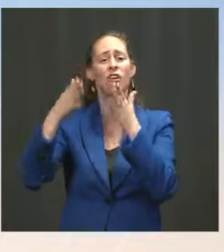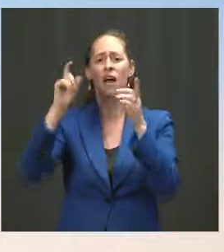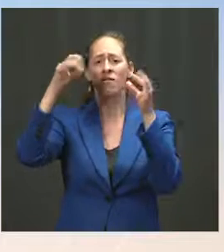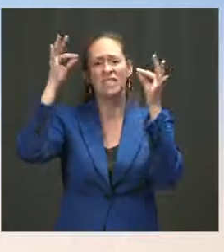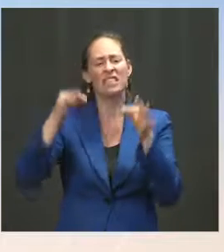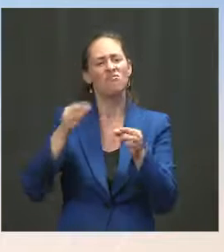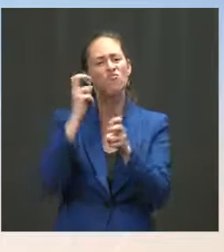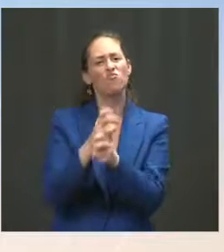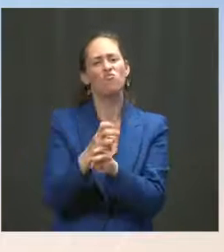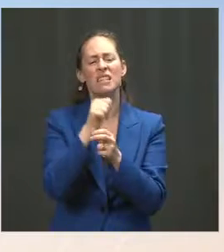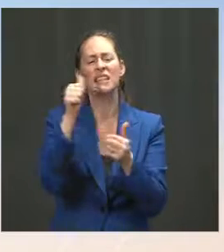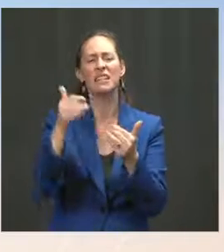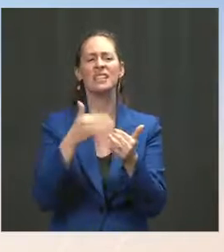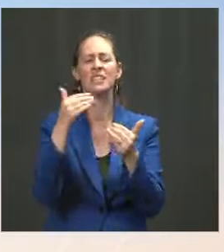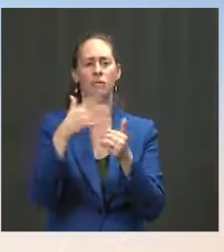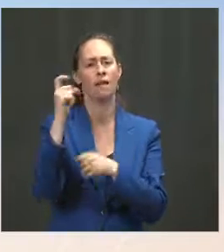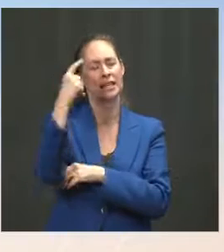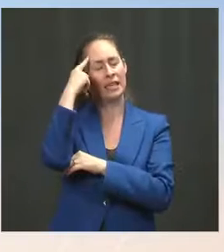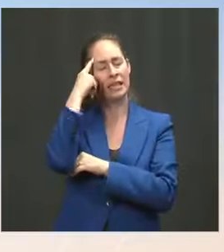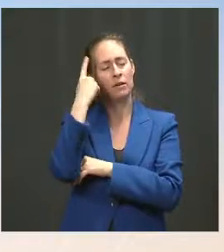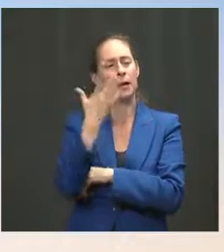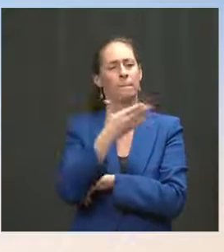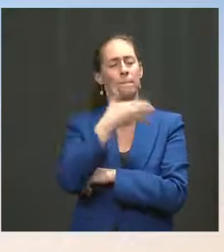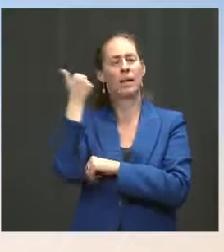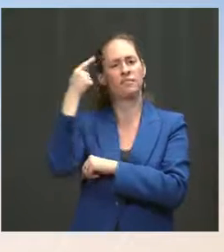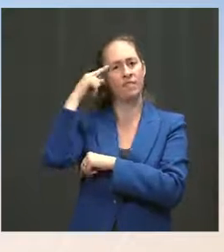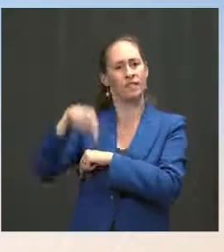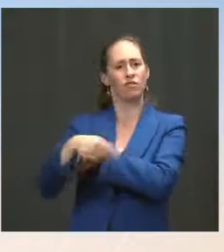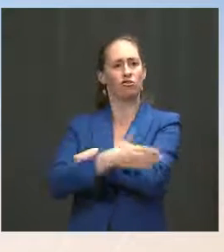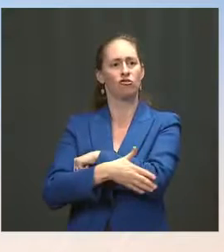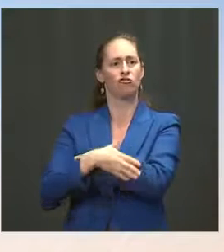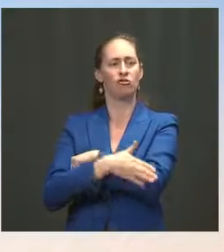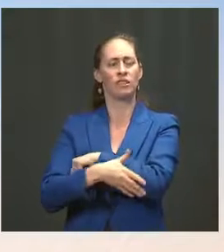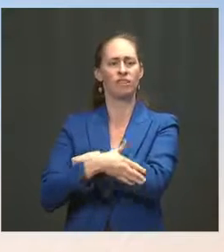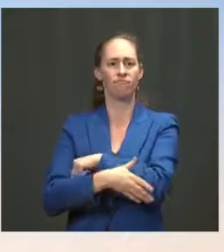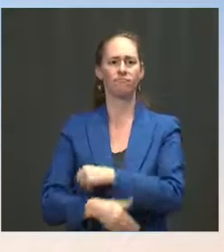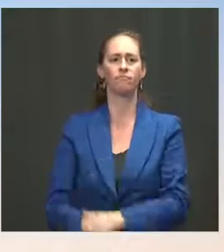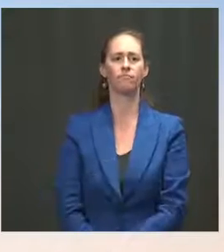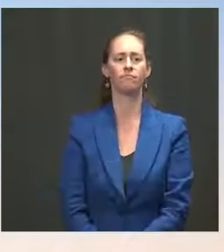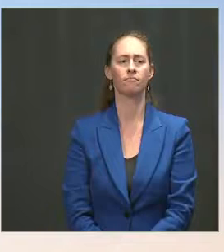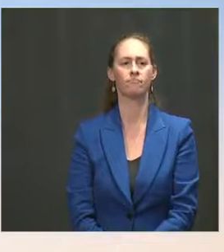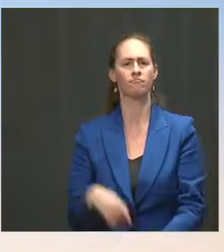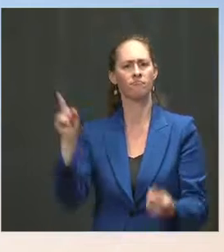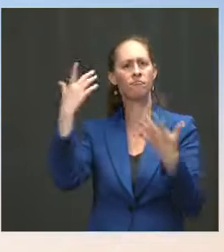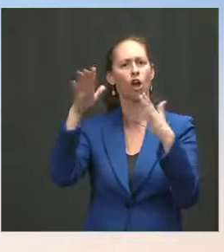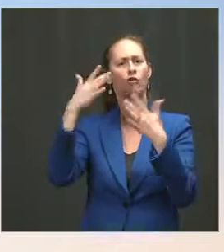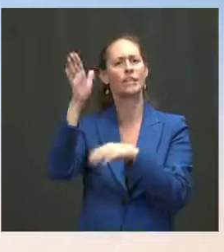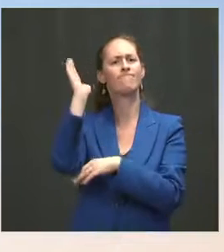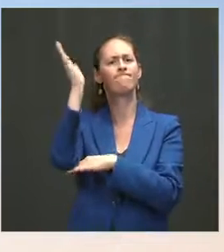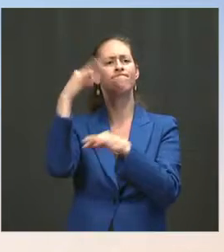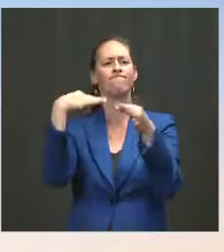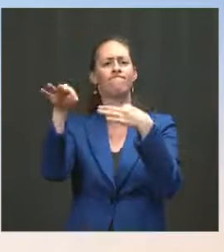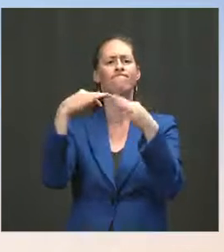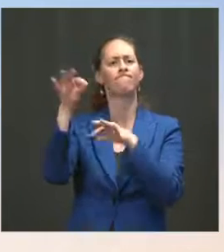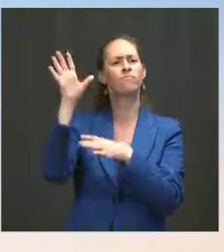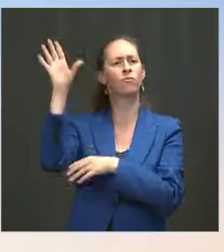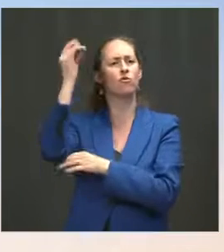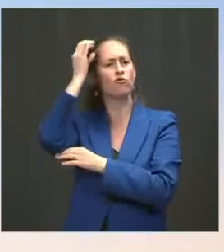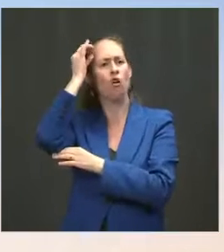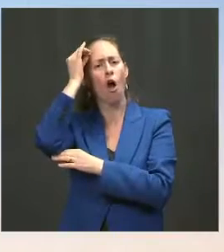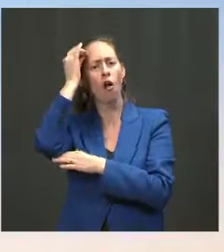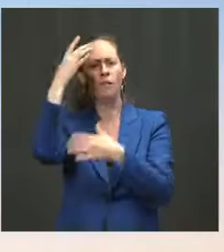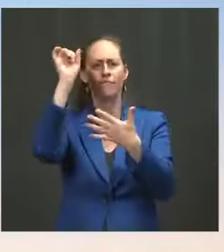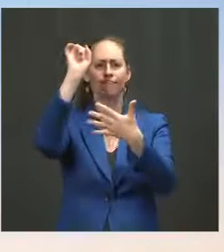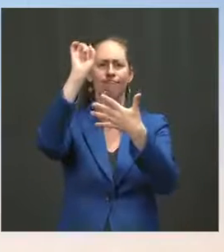United States. And when he gave his speech just a couple of months ago, delivered a speech outlining why he was making this